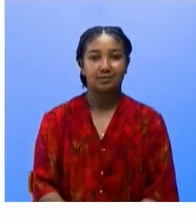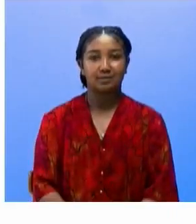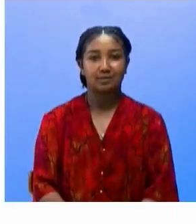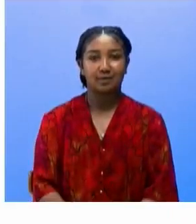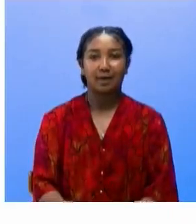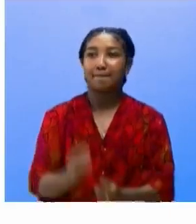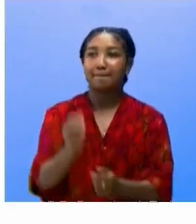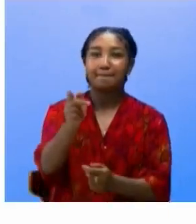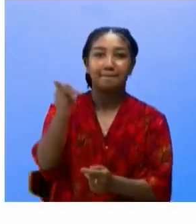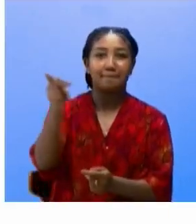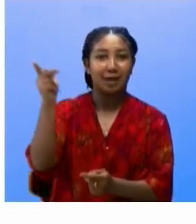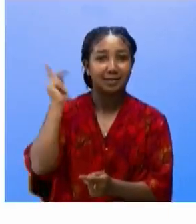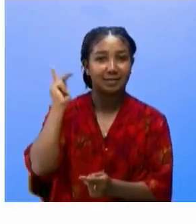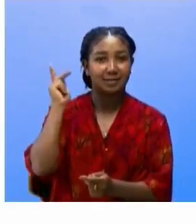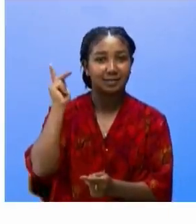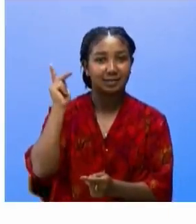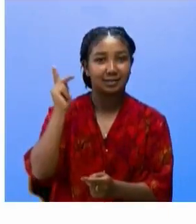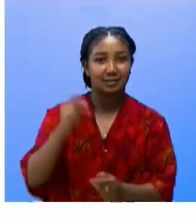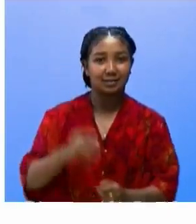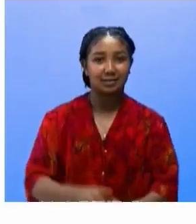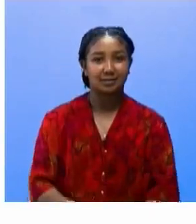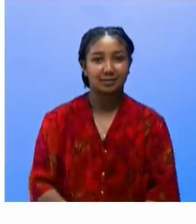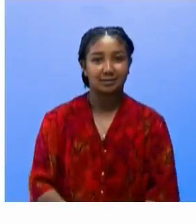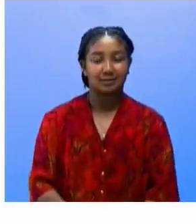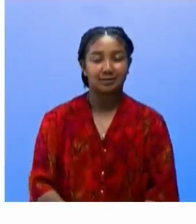The past